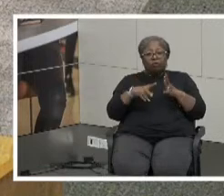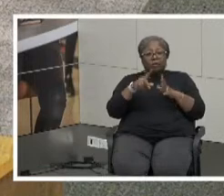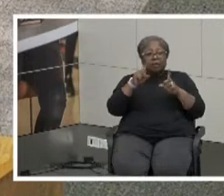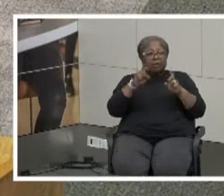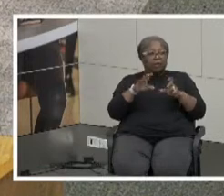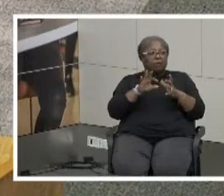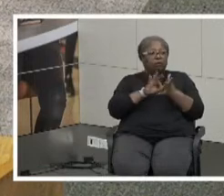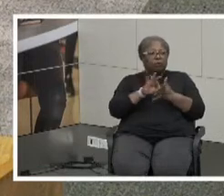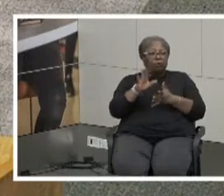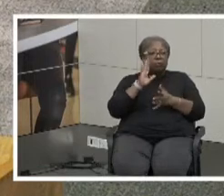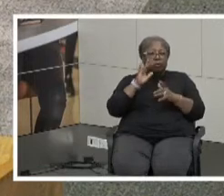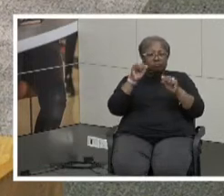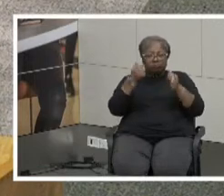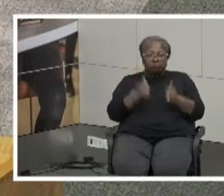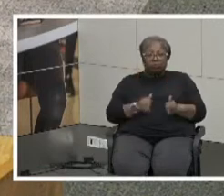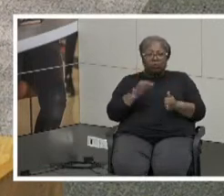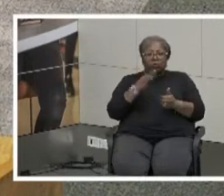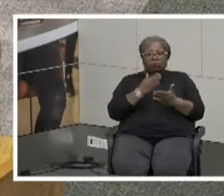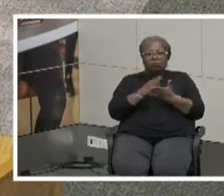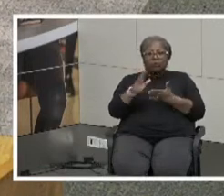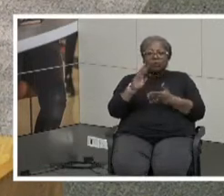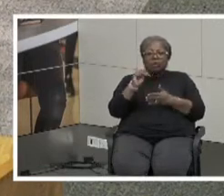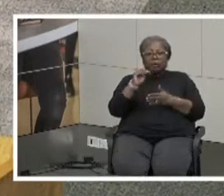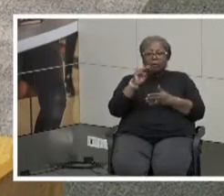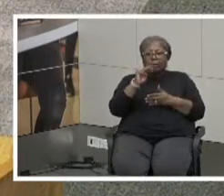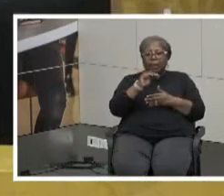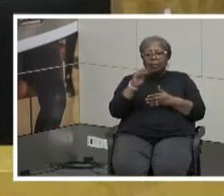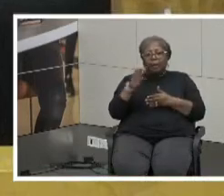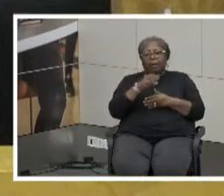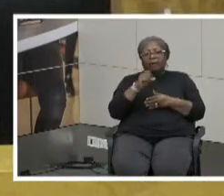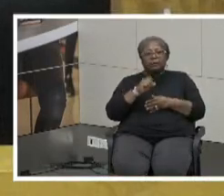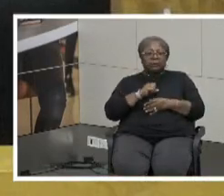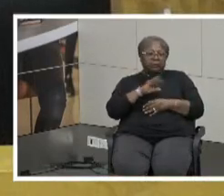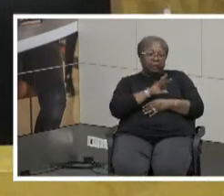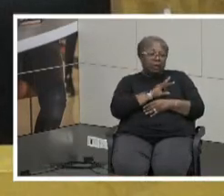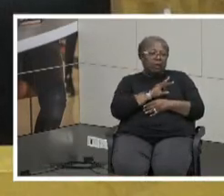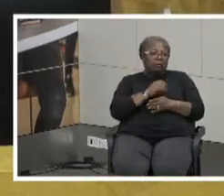scores will plummet unless you drive away Mike miles instead thank